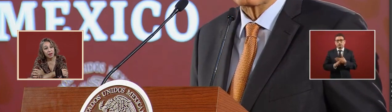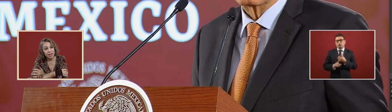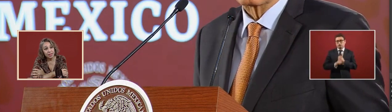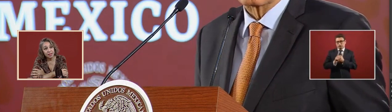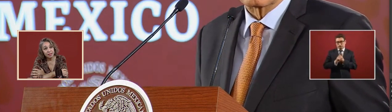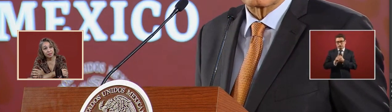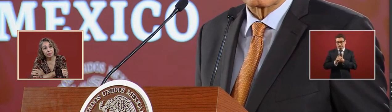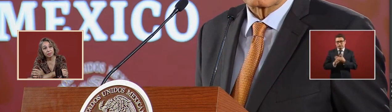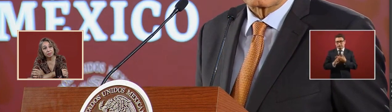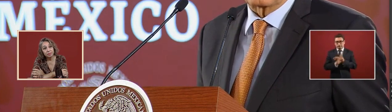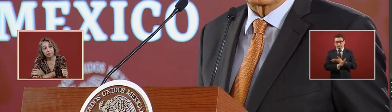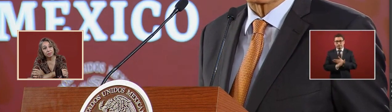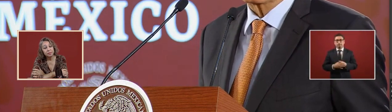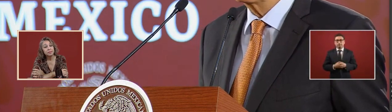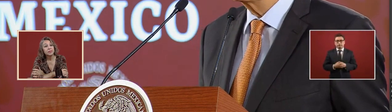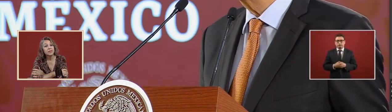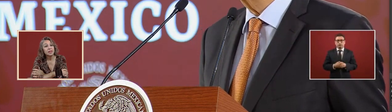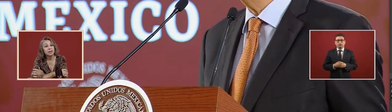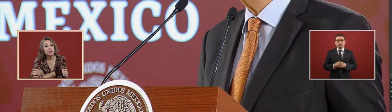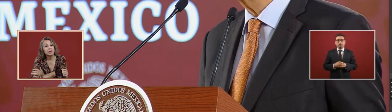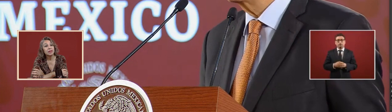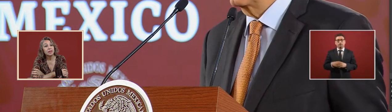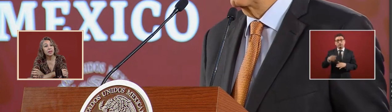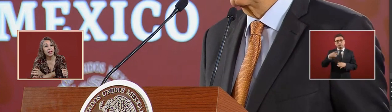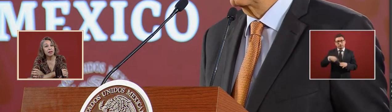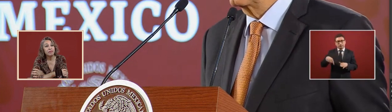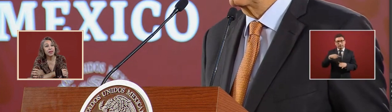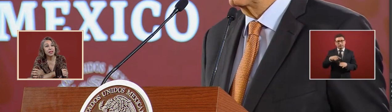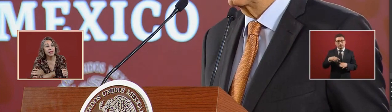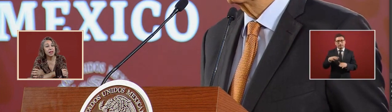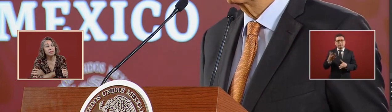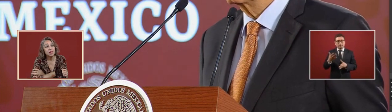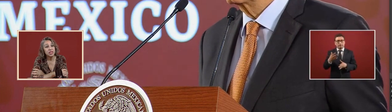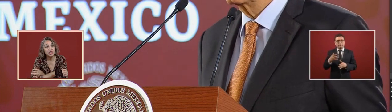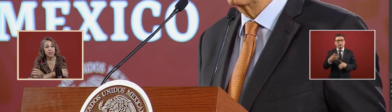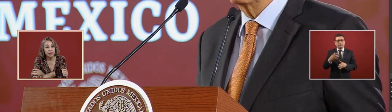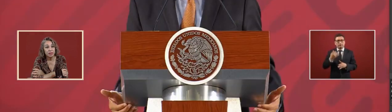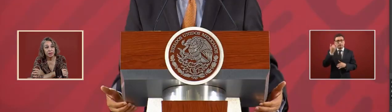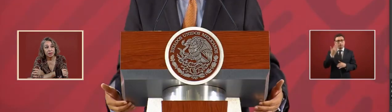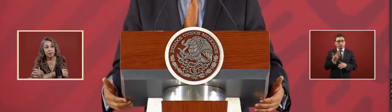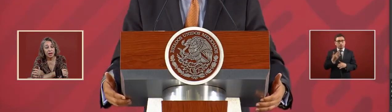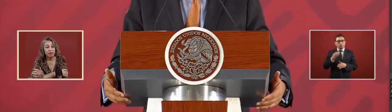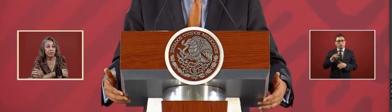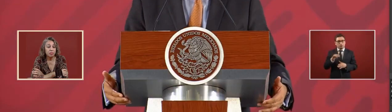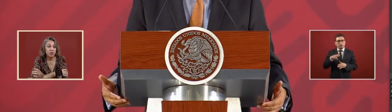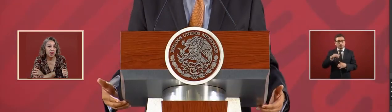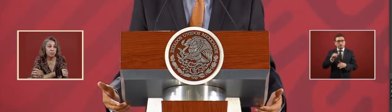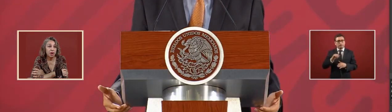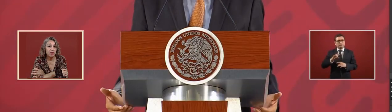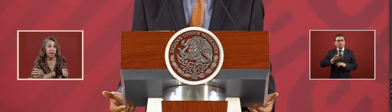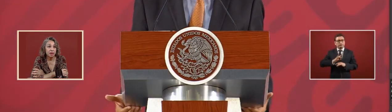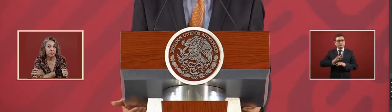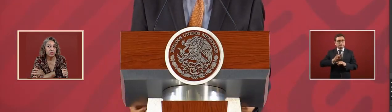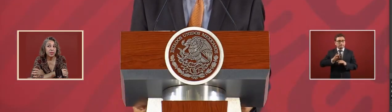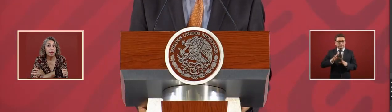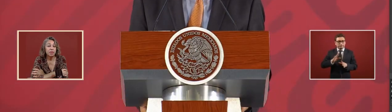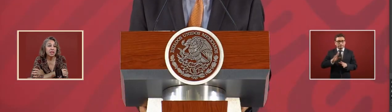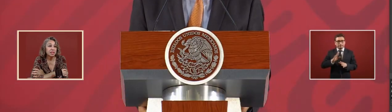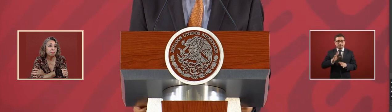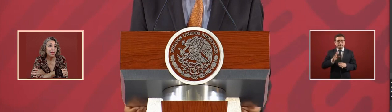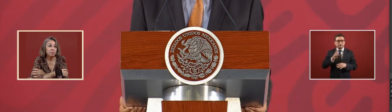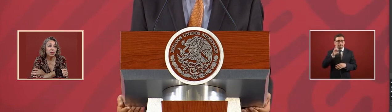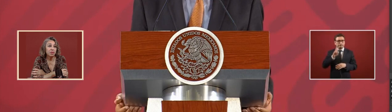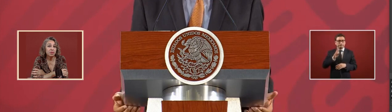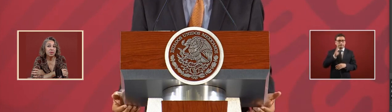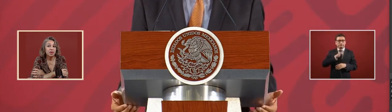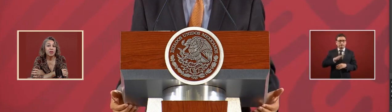and fights que afecten la imagen that affect the image de Morena, of the Morena party because